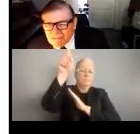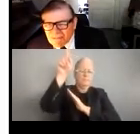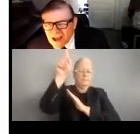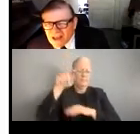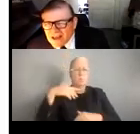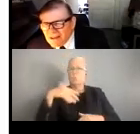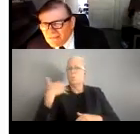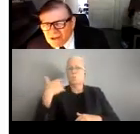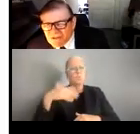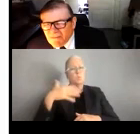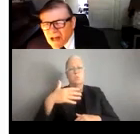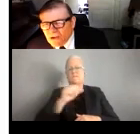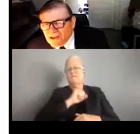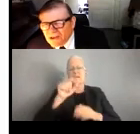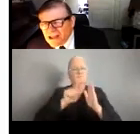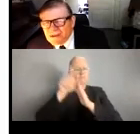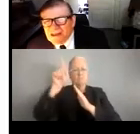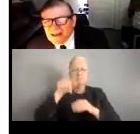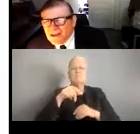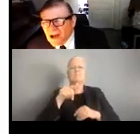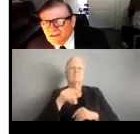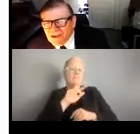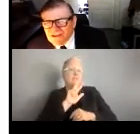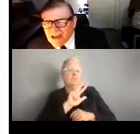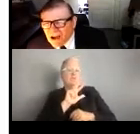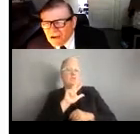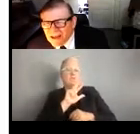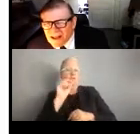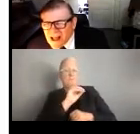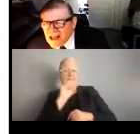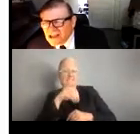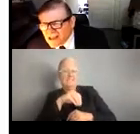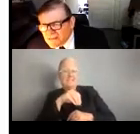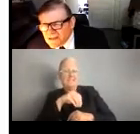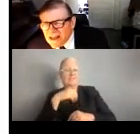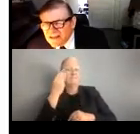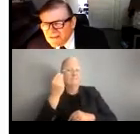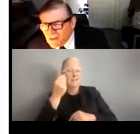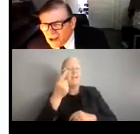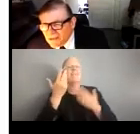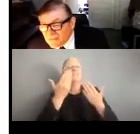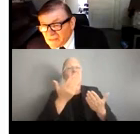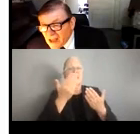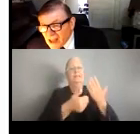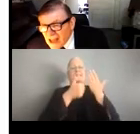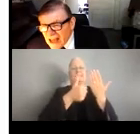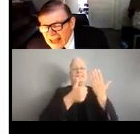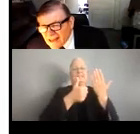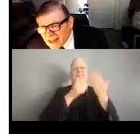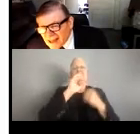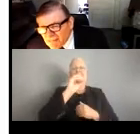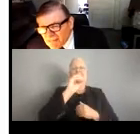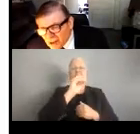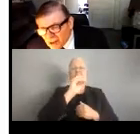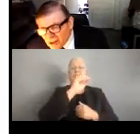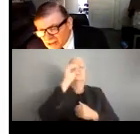up but from holding 30% of the wealth to now holding 60% of the wealth. And